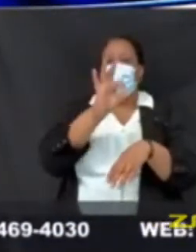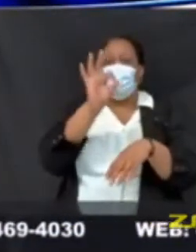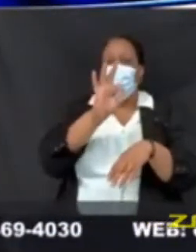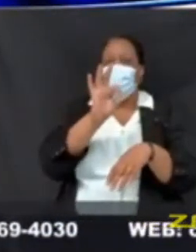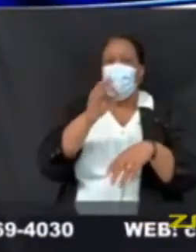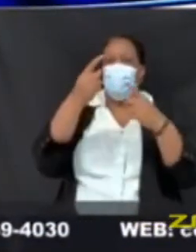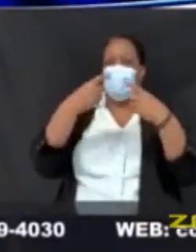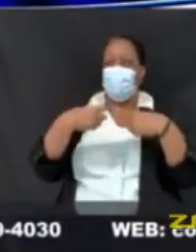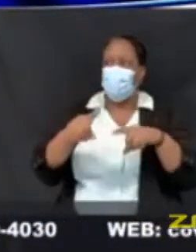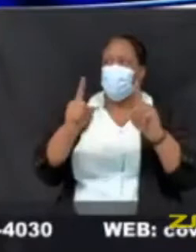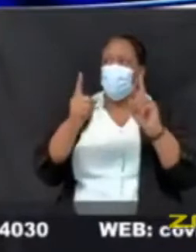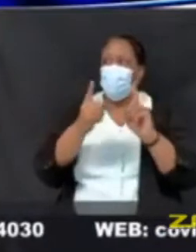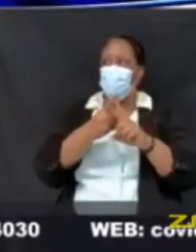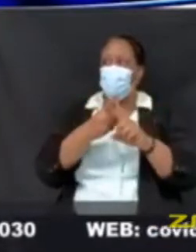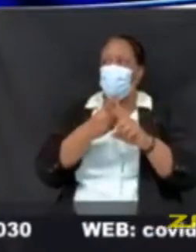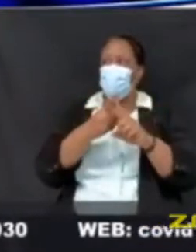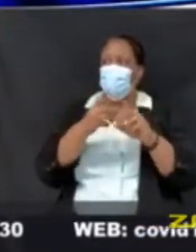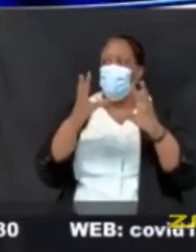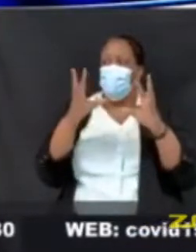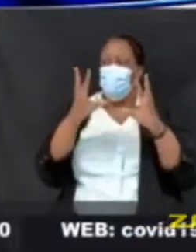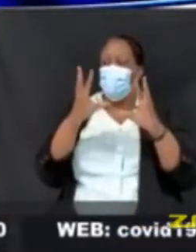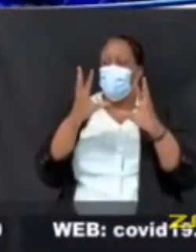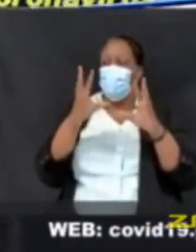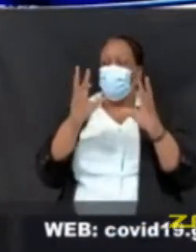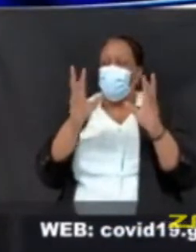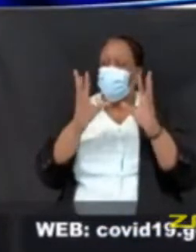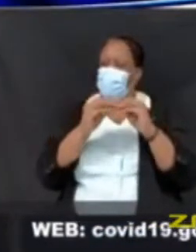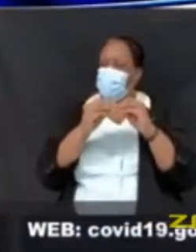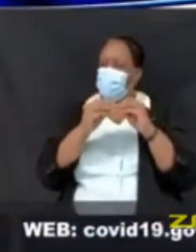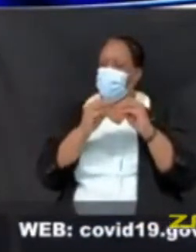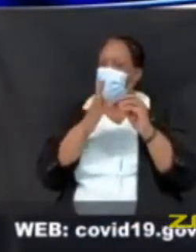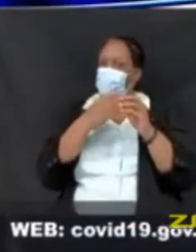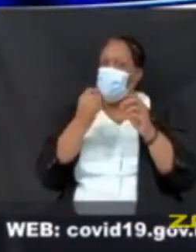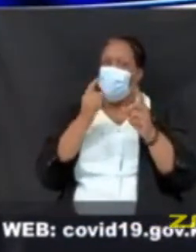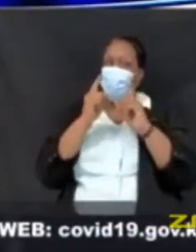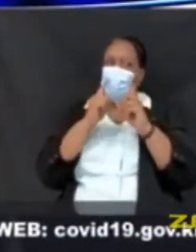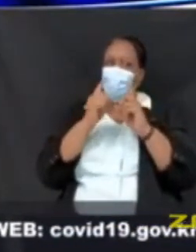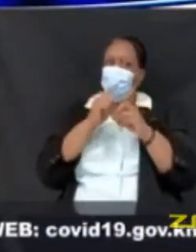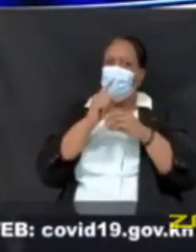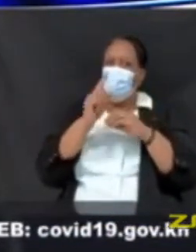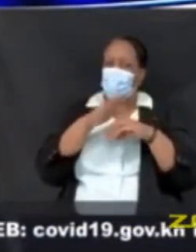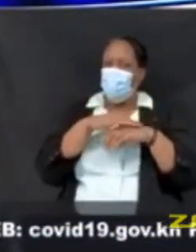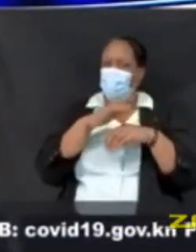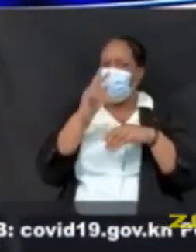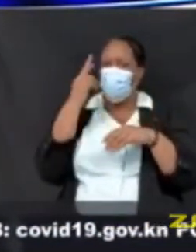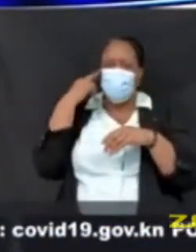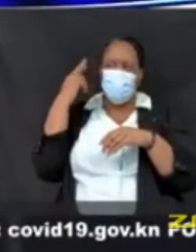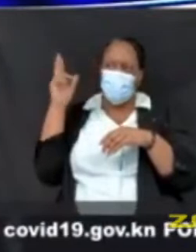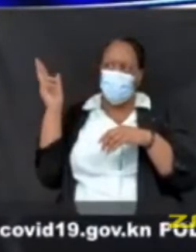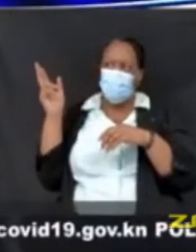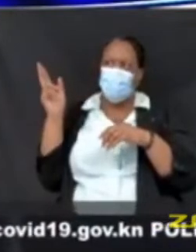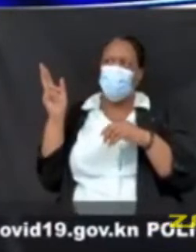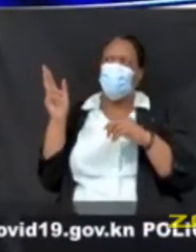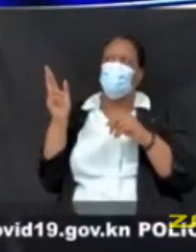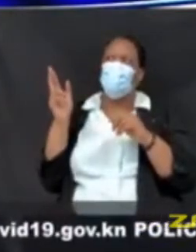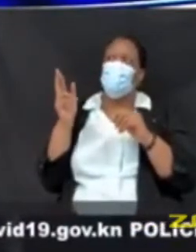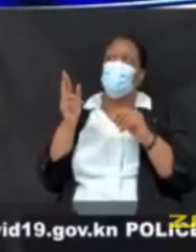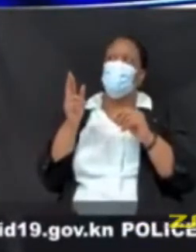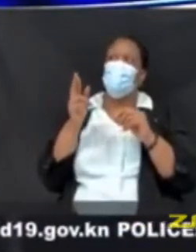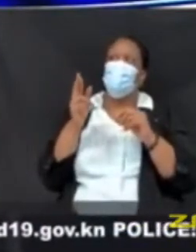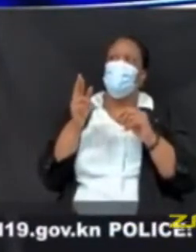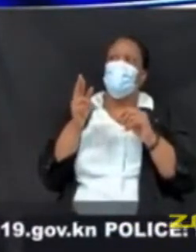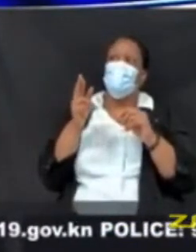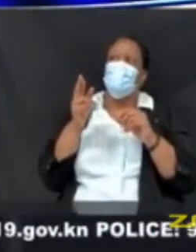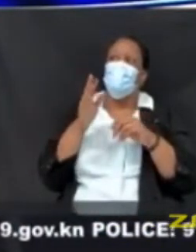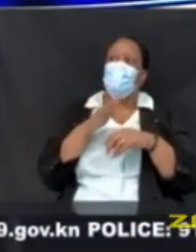Mr. Markman, who is the point person with the contact tracers, and we'll be going through all of this information in great